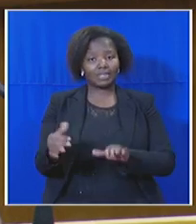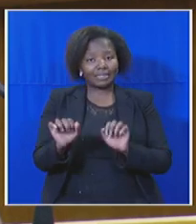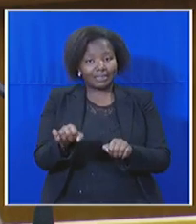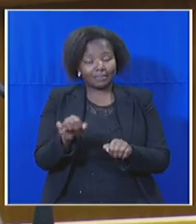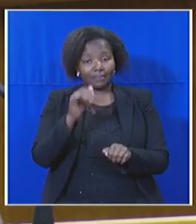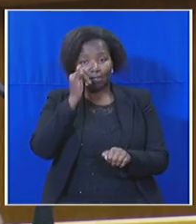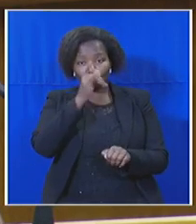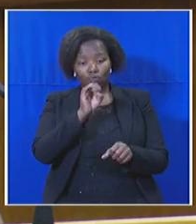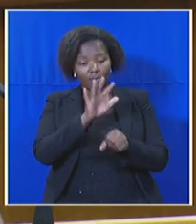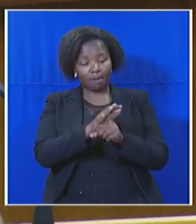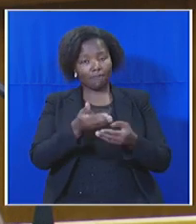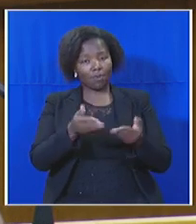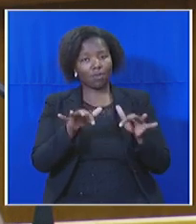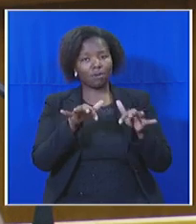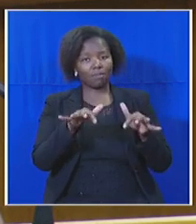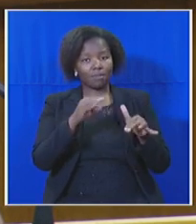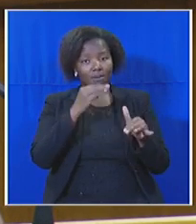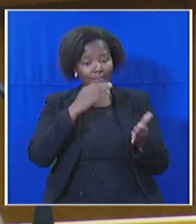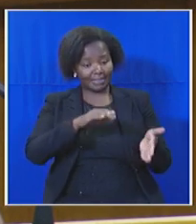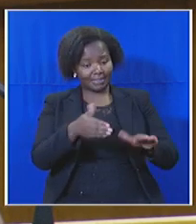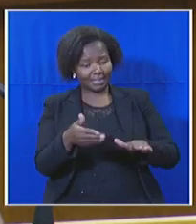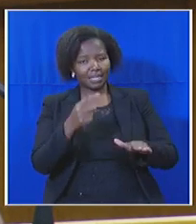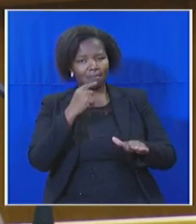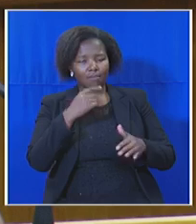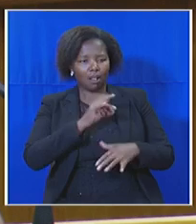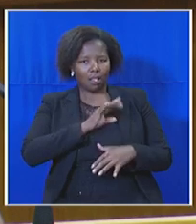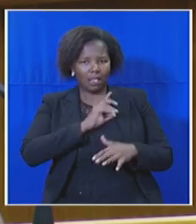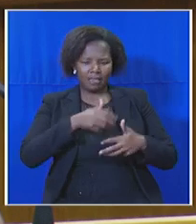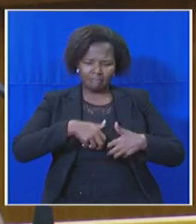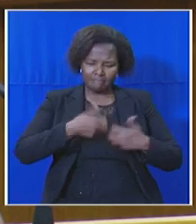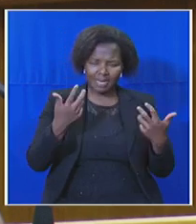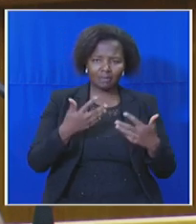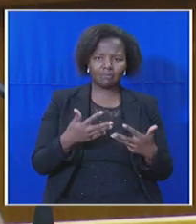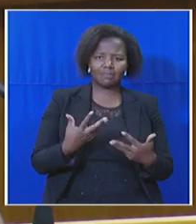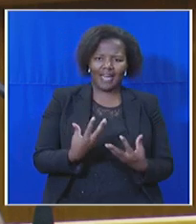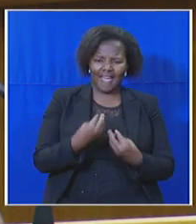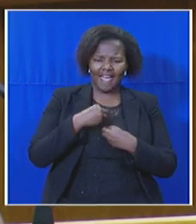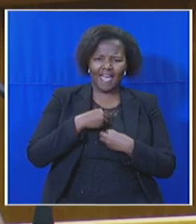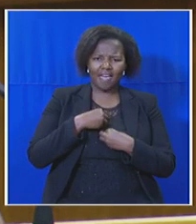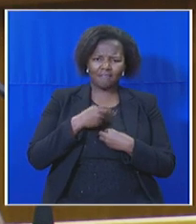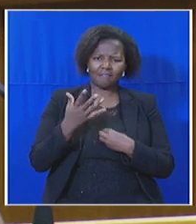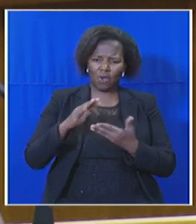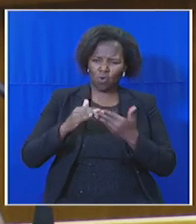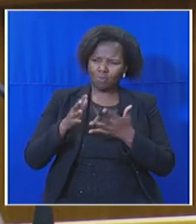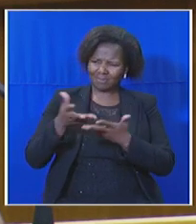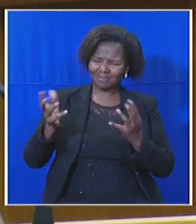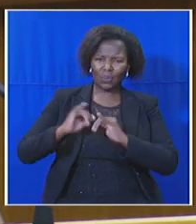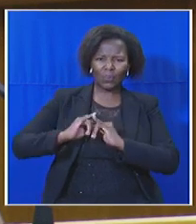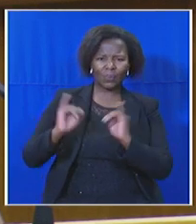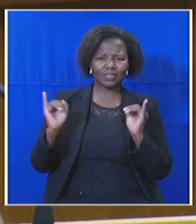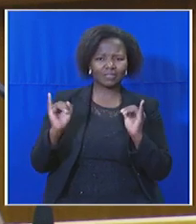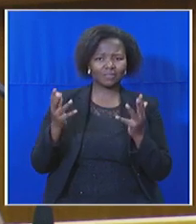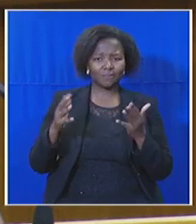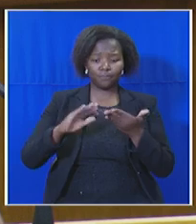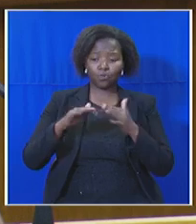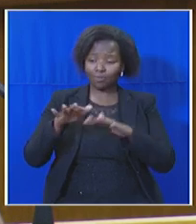of us. It takes away the people we love the most. It leaves us scared and angry. It brings out the worst in our society. It does this in communities